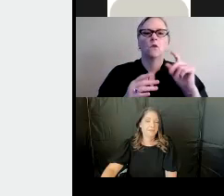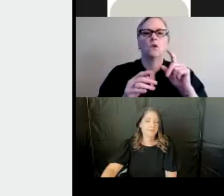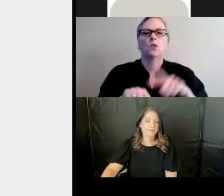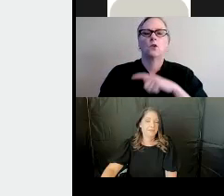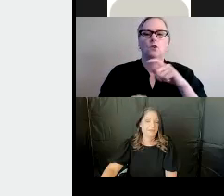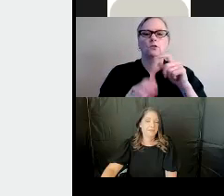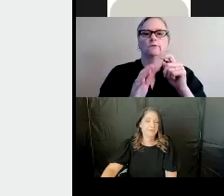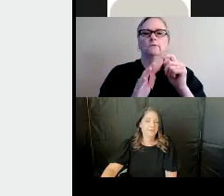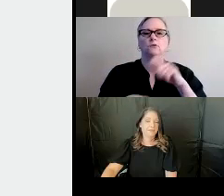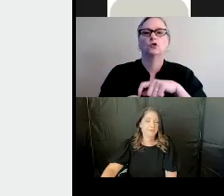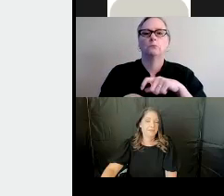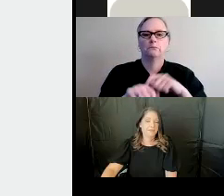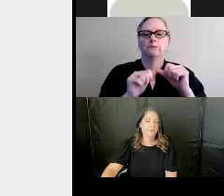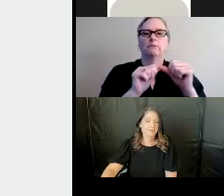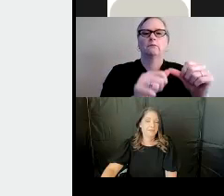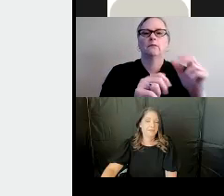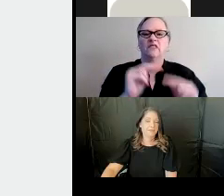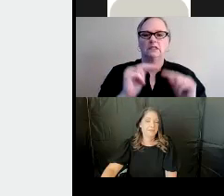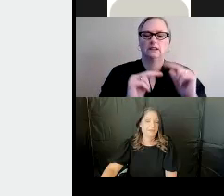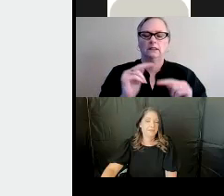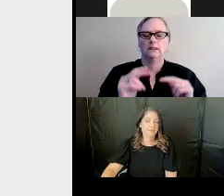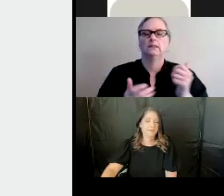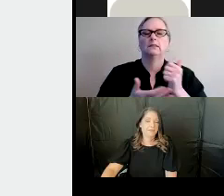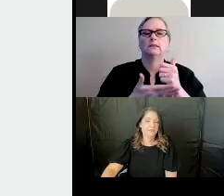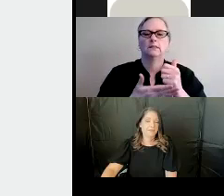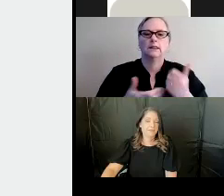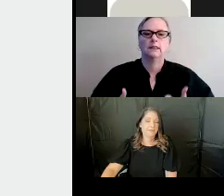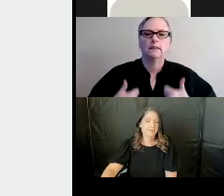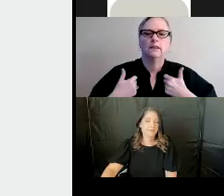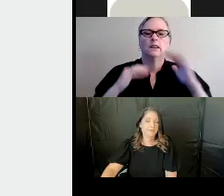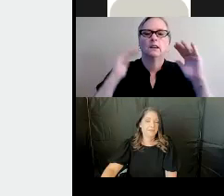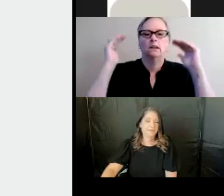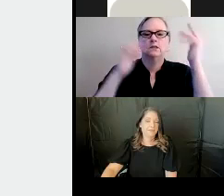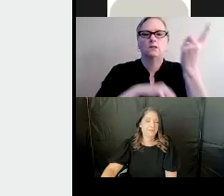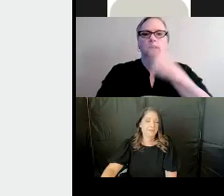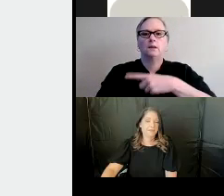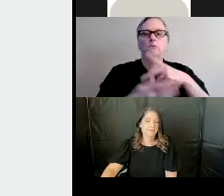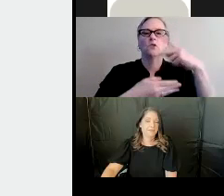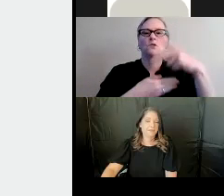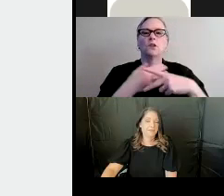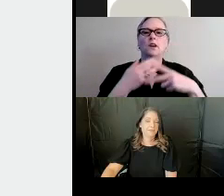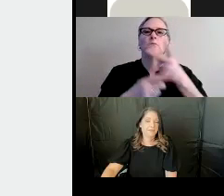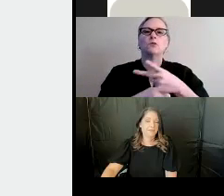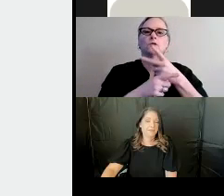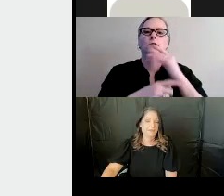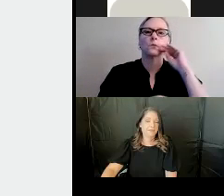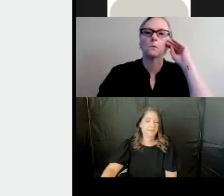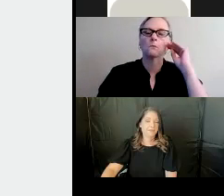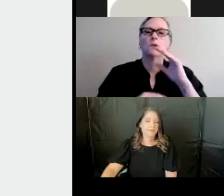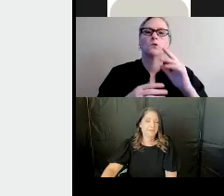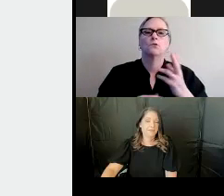facilities, assisting living facilities, adult day programs, nursing homes, rehabilitation